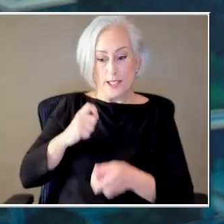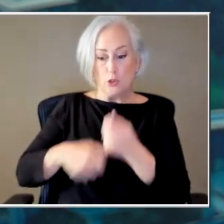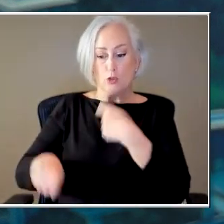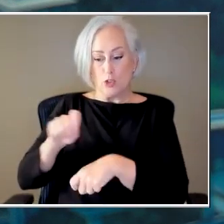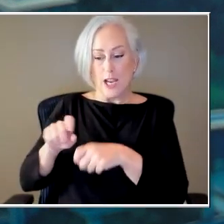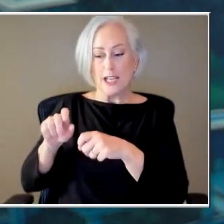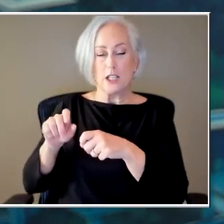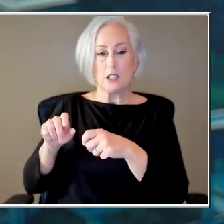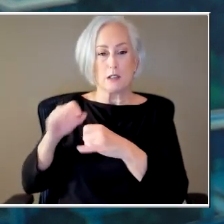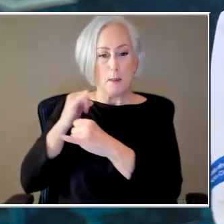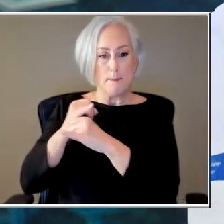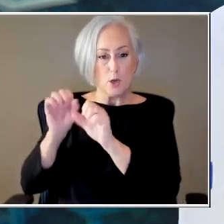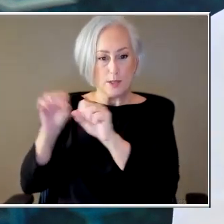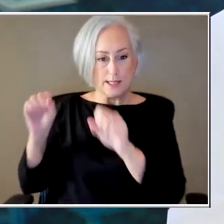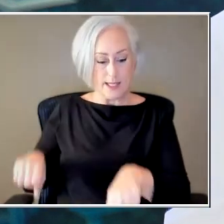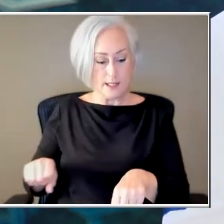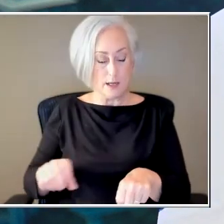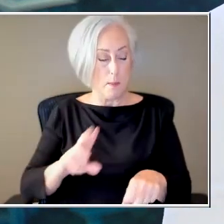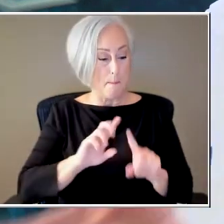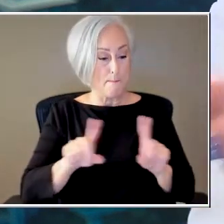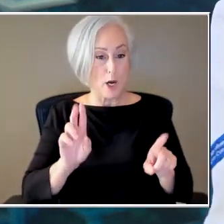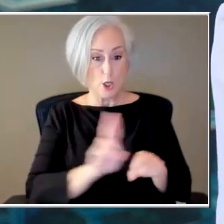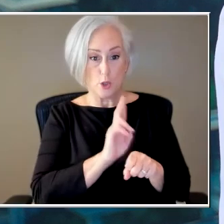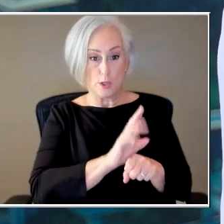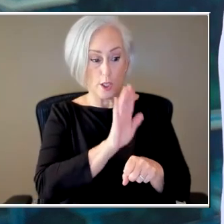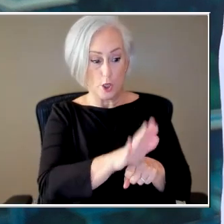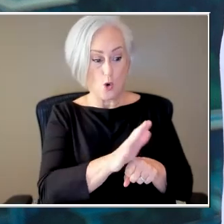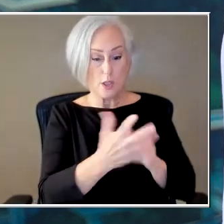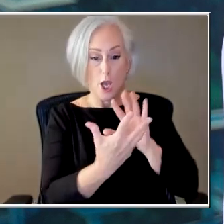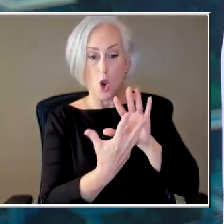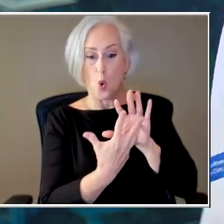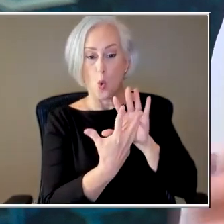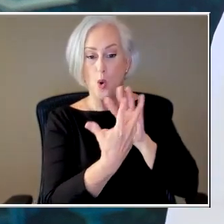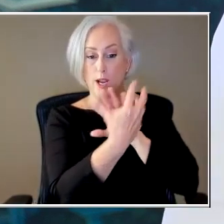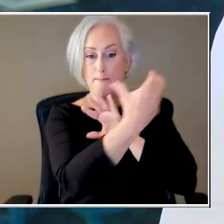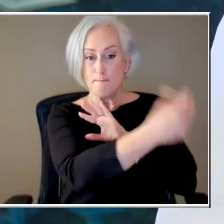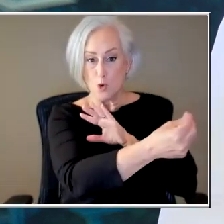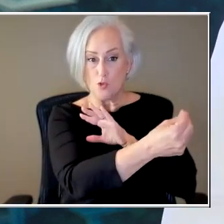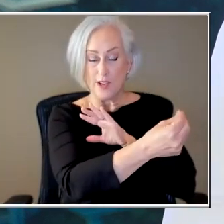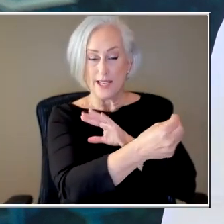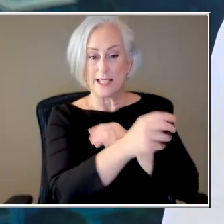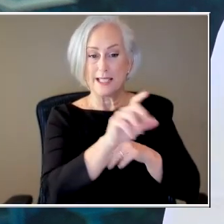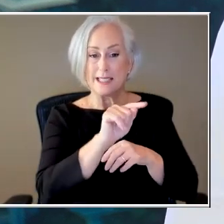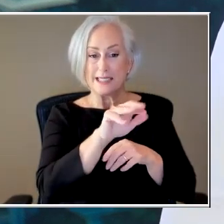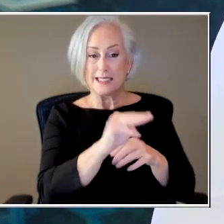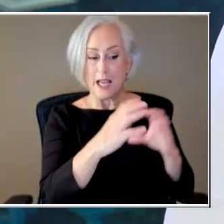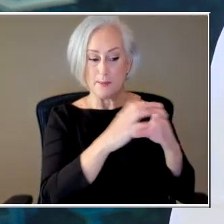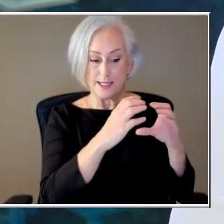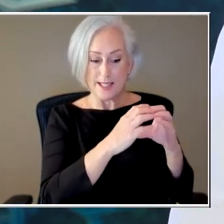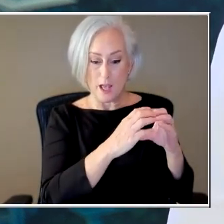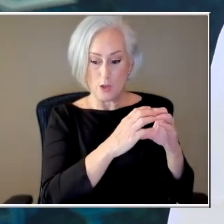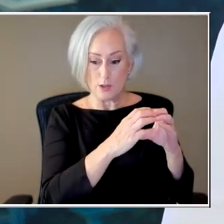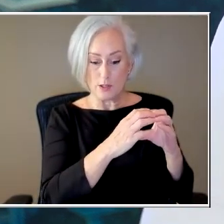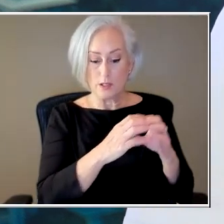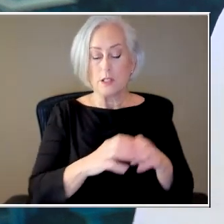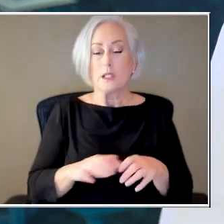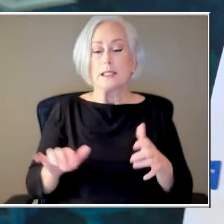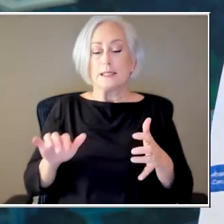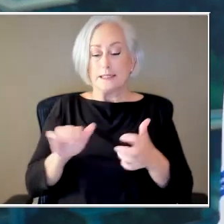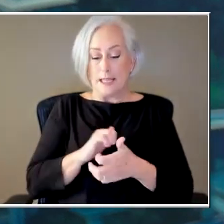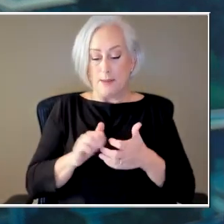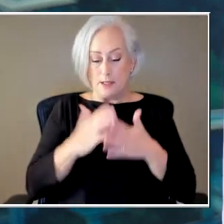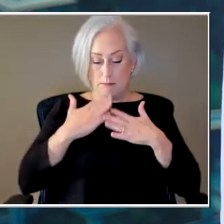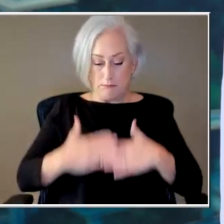just taking stem cells, moving them out of harm's way, giving intensive chemotherapy to kill the cancer, and then rescuing the collateral damage to the bone marrow